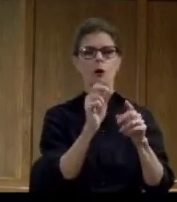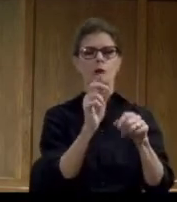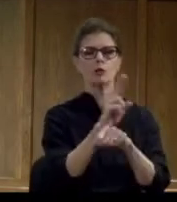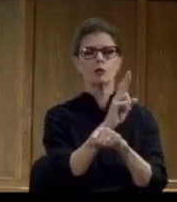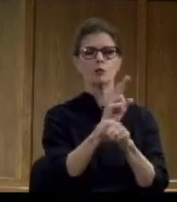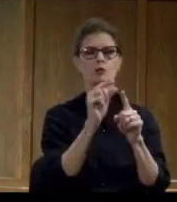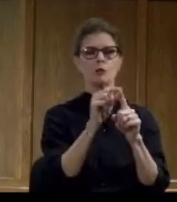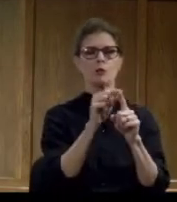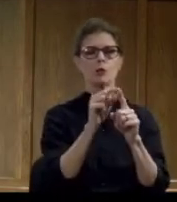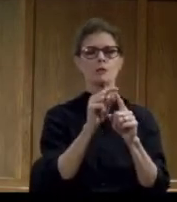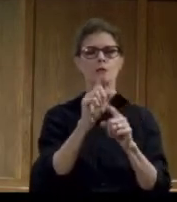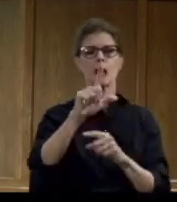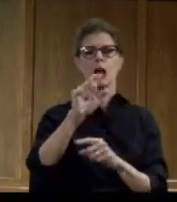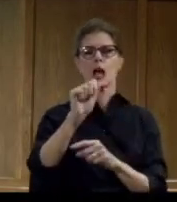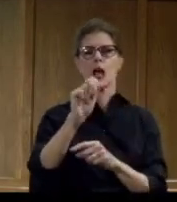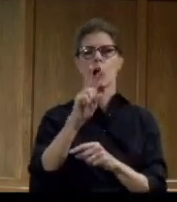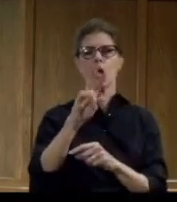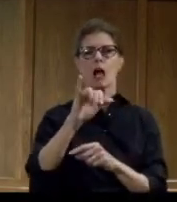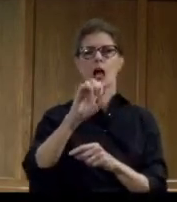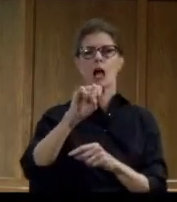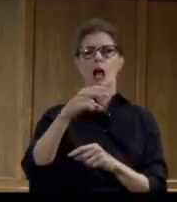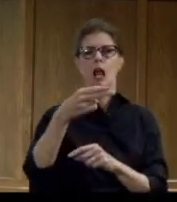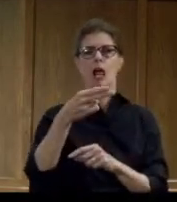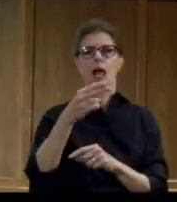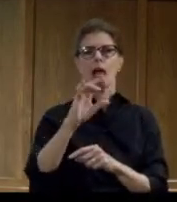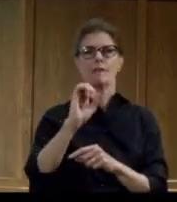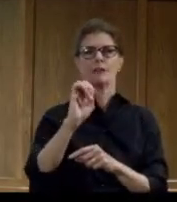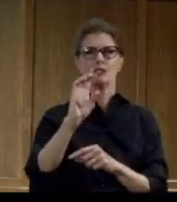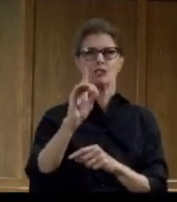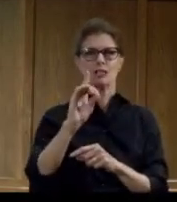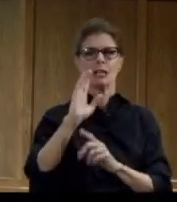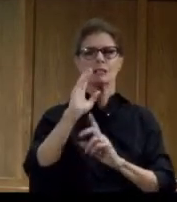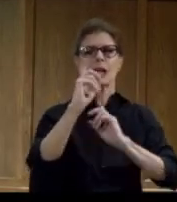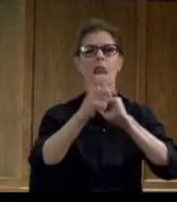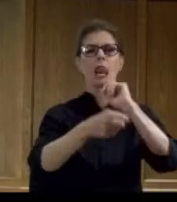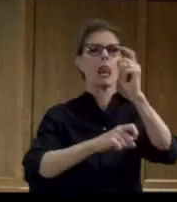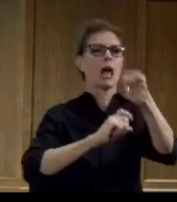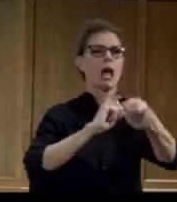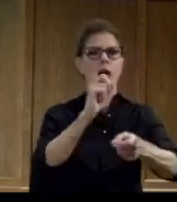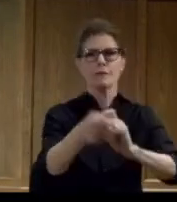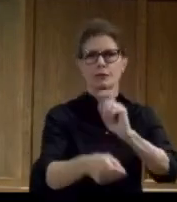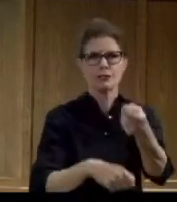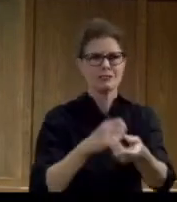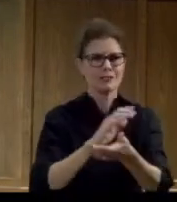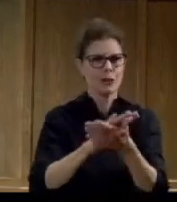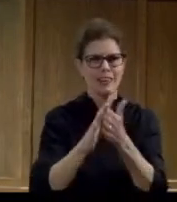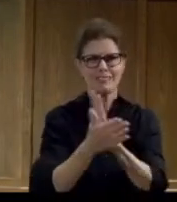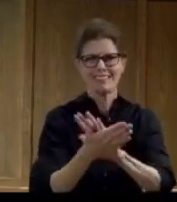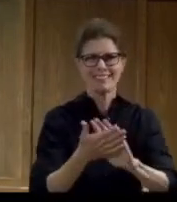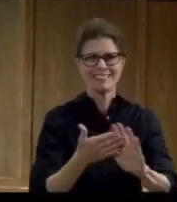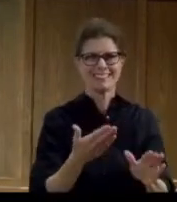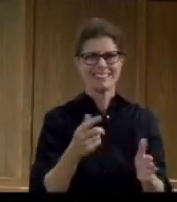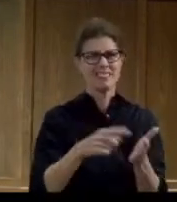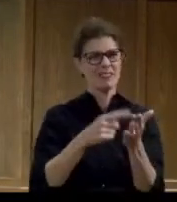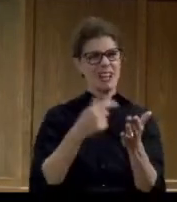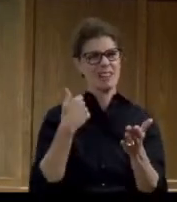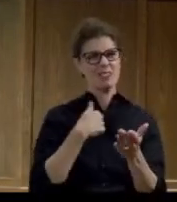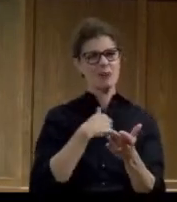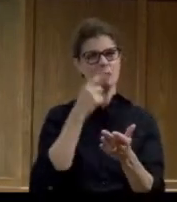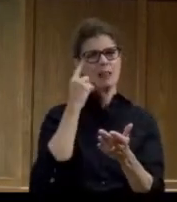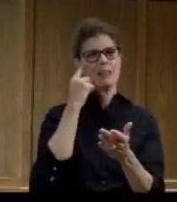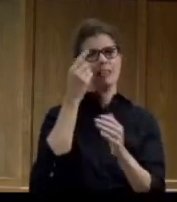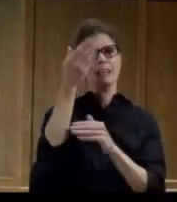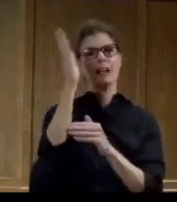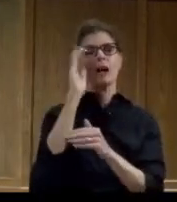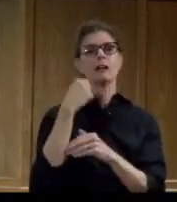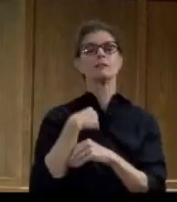lavished this upon us. Sometimes we have this perception of God that he He only doles out this forgiveness on